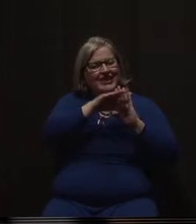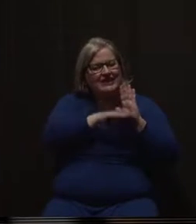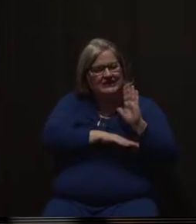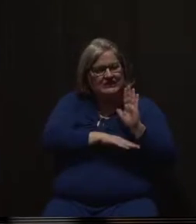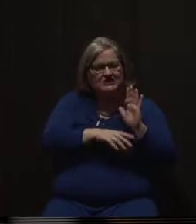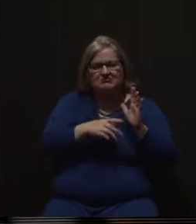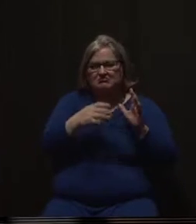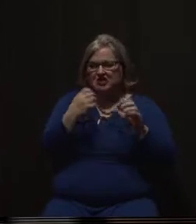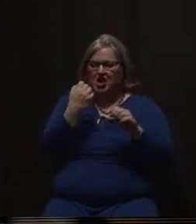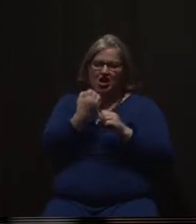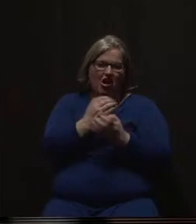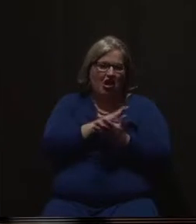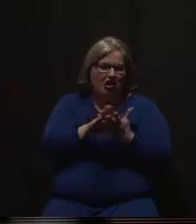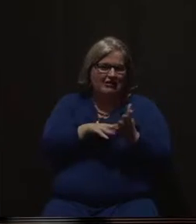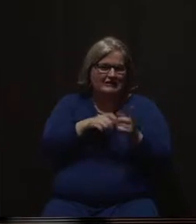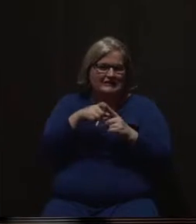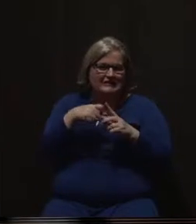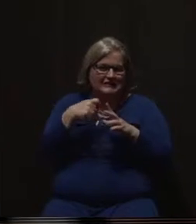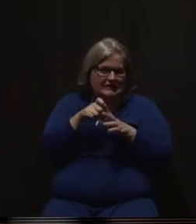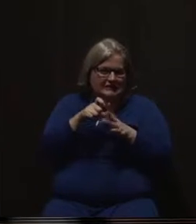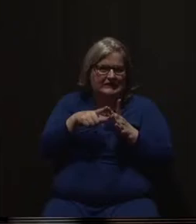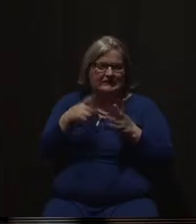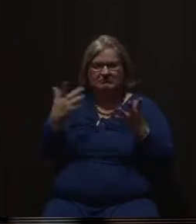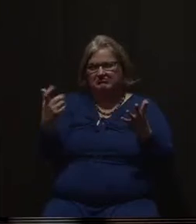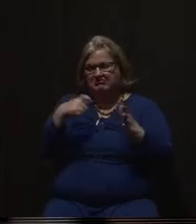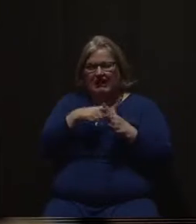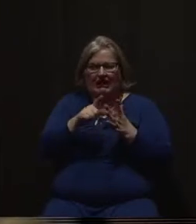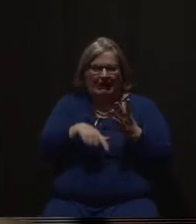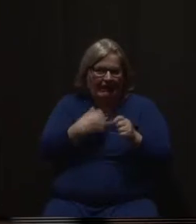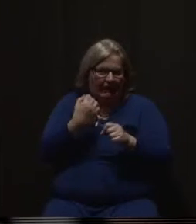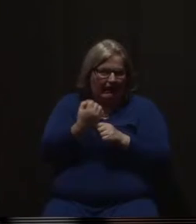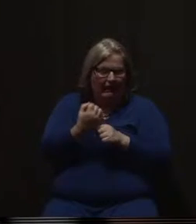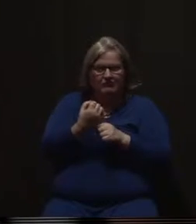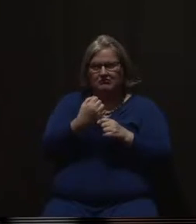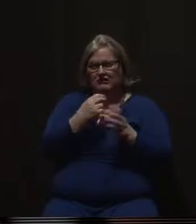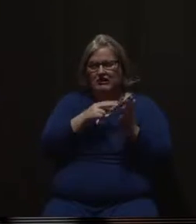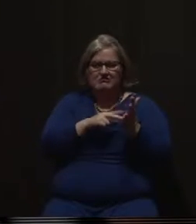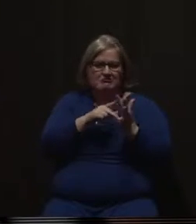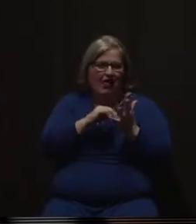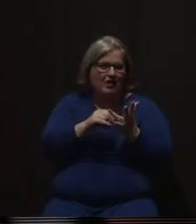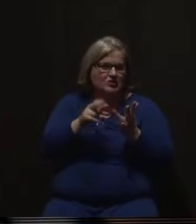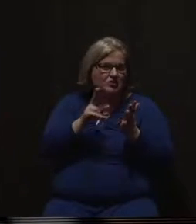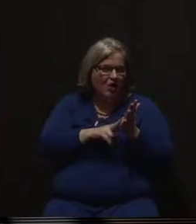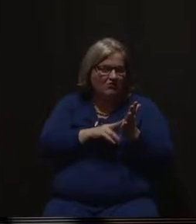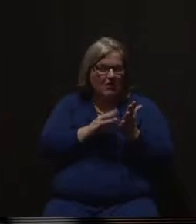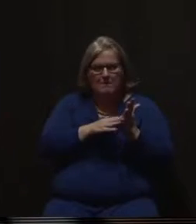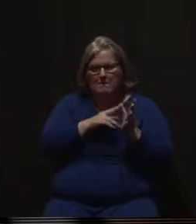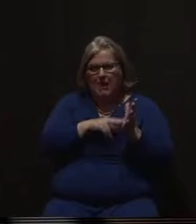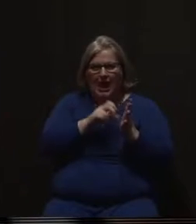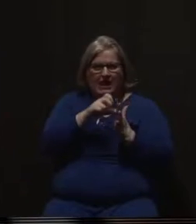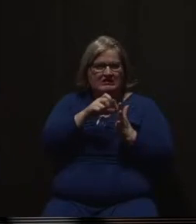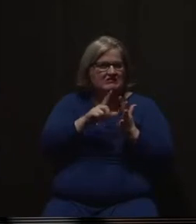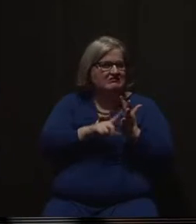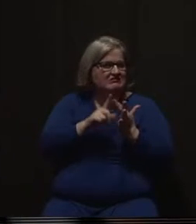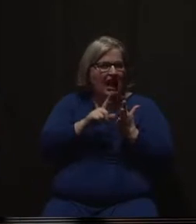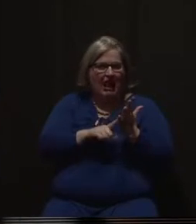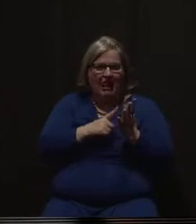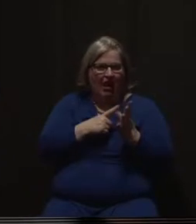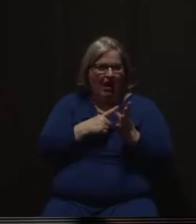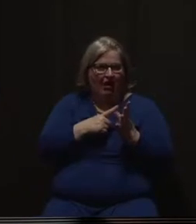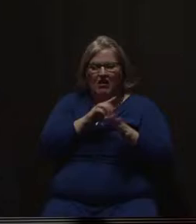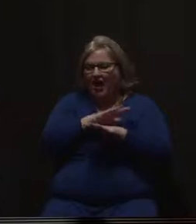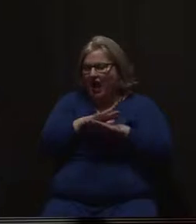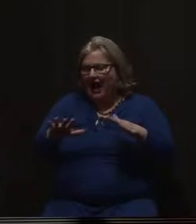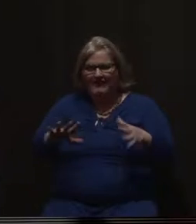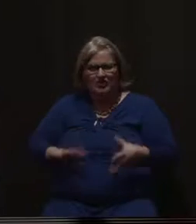Mandela had one. So the idea of love politics is not a new one. So we don't have to, I haven't invented it. I'm just basically